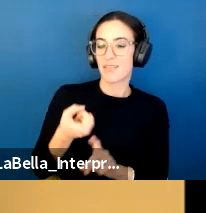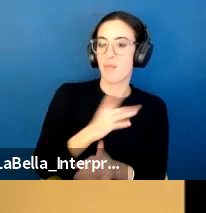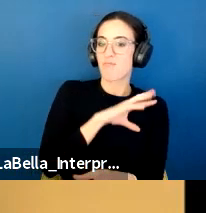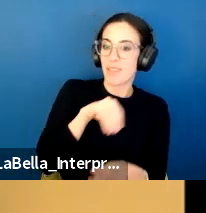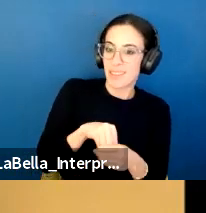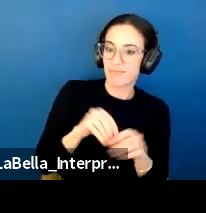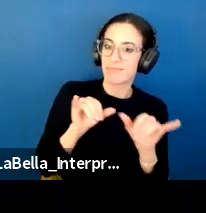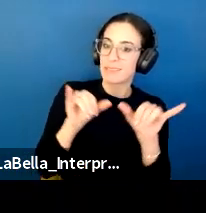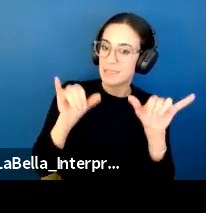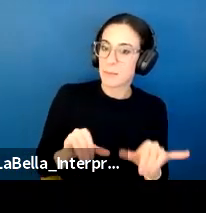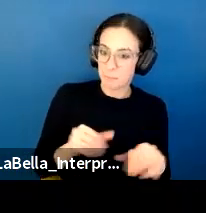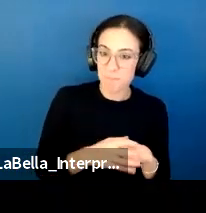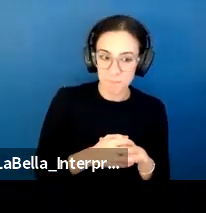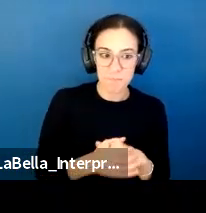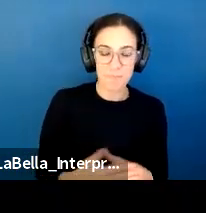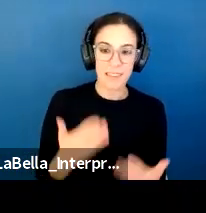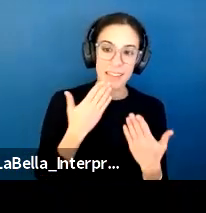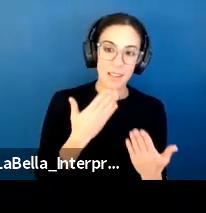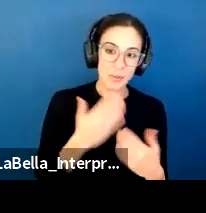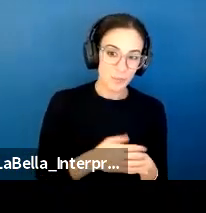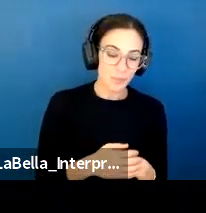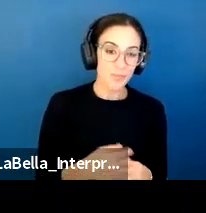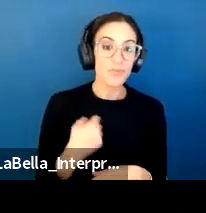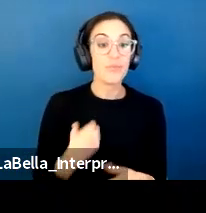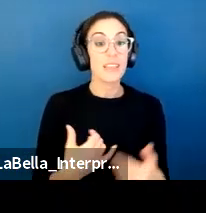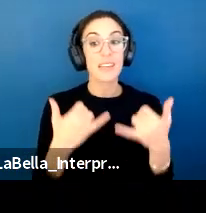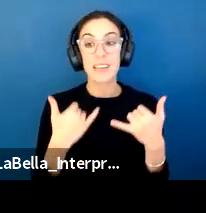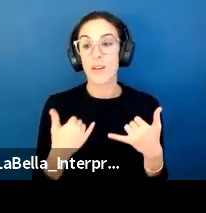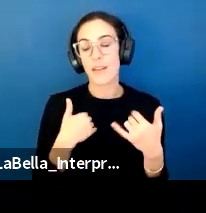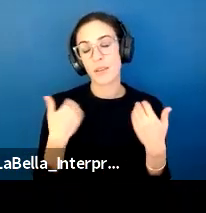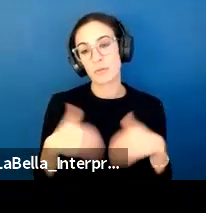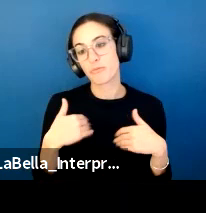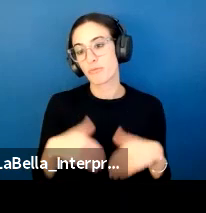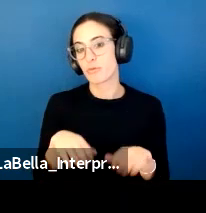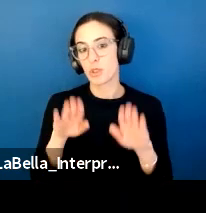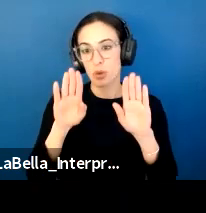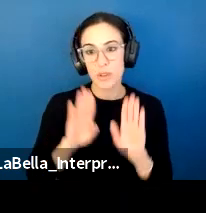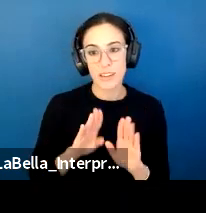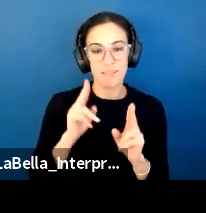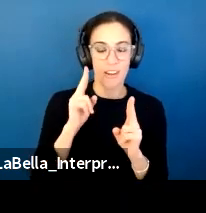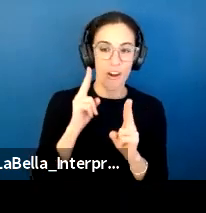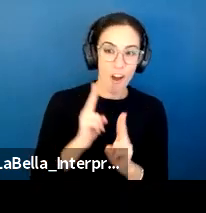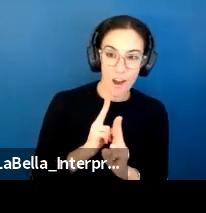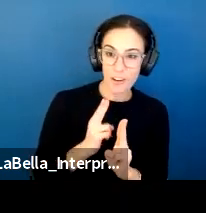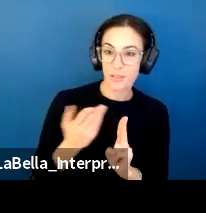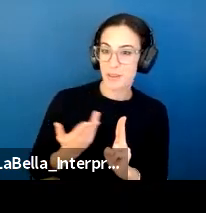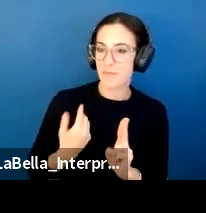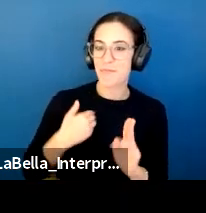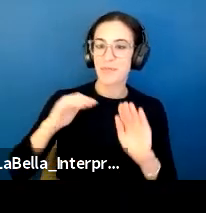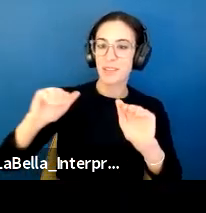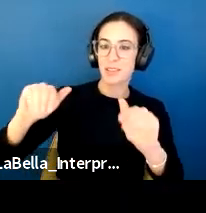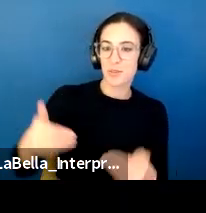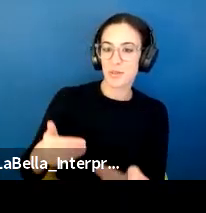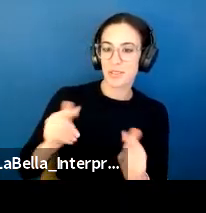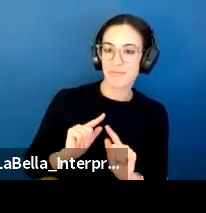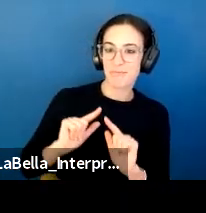Thank you. I now have the great honor of